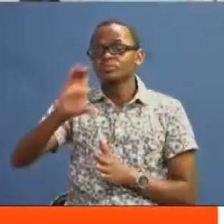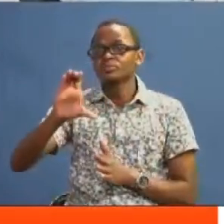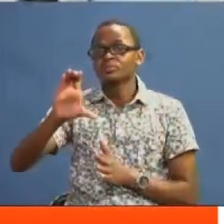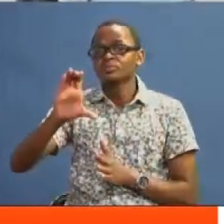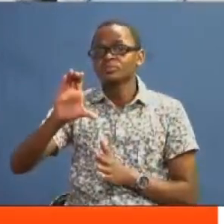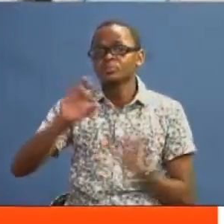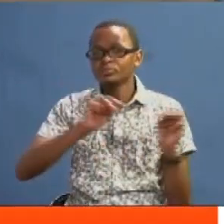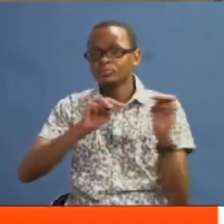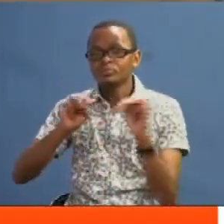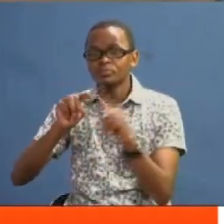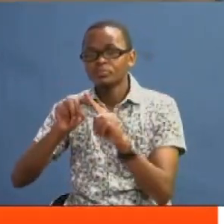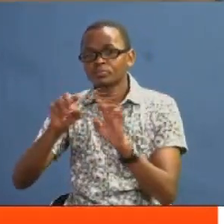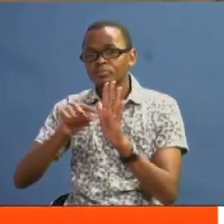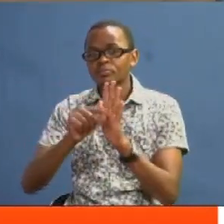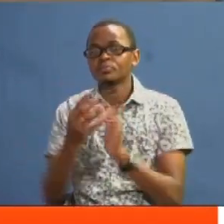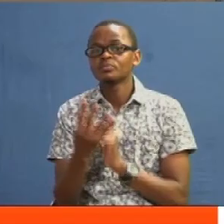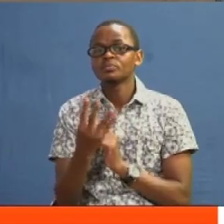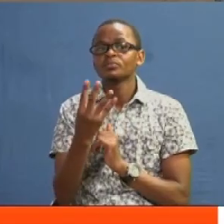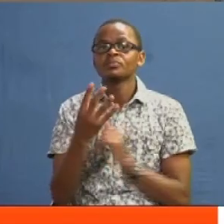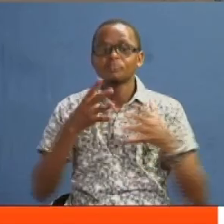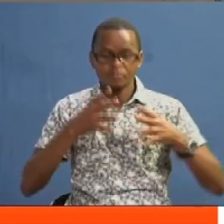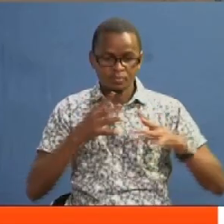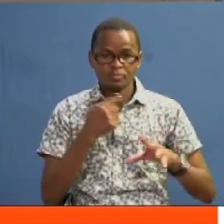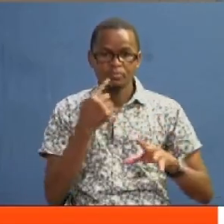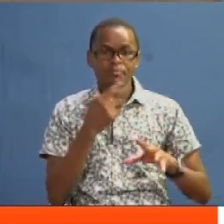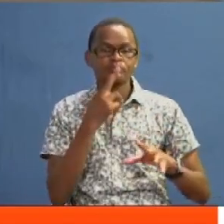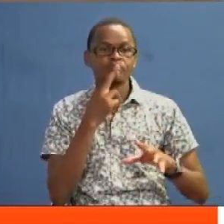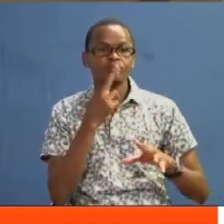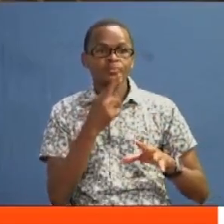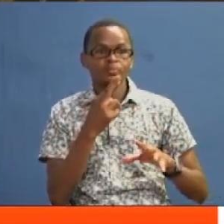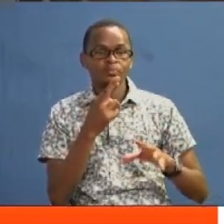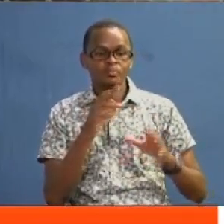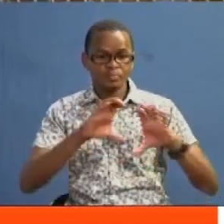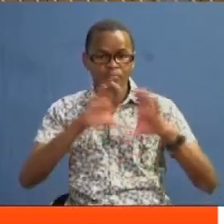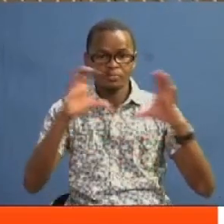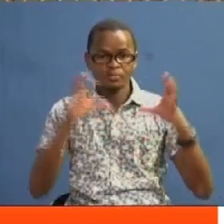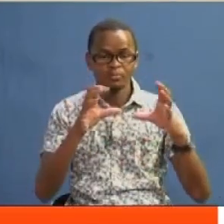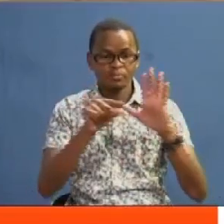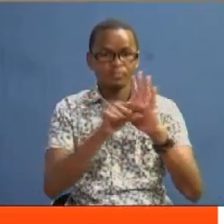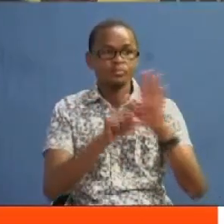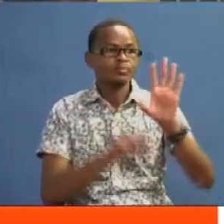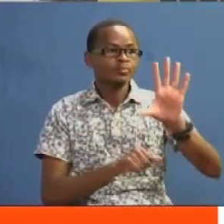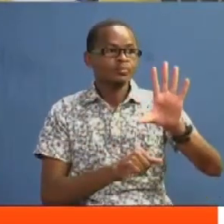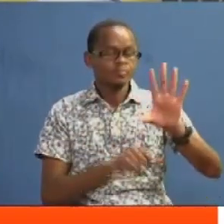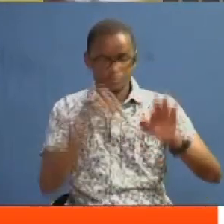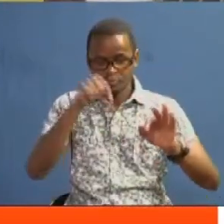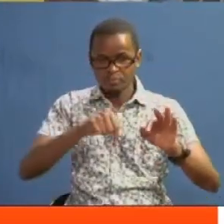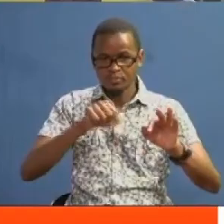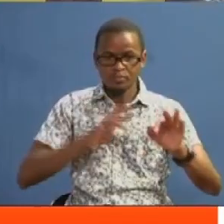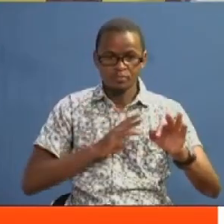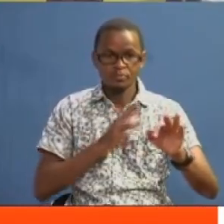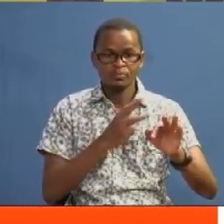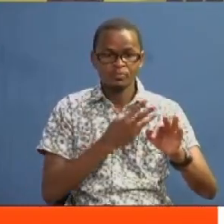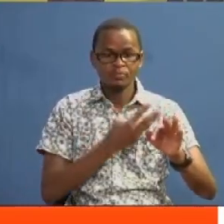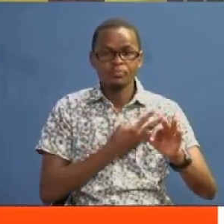pupils move to grade 4 and grade 4 pupils who are the pioneering class move to grade 5. Today we had a chance to visit Mary